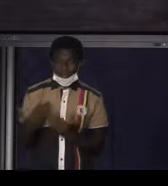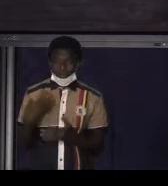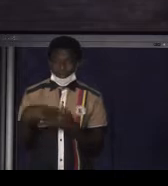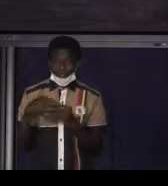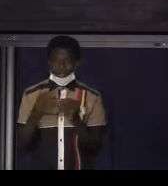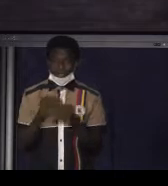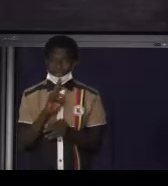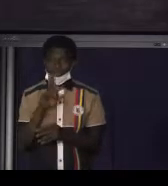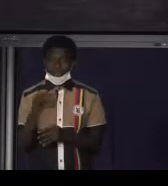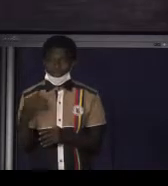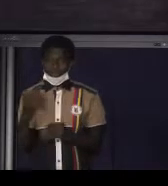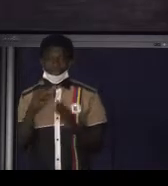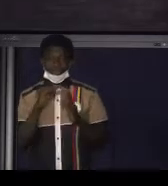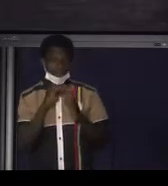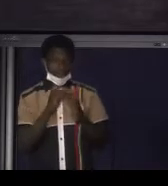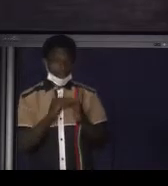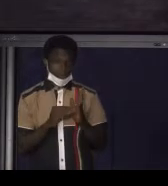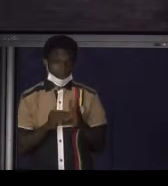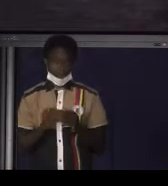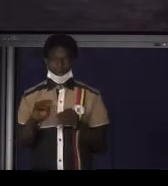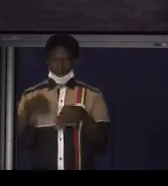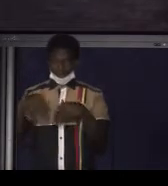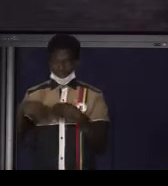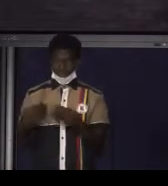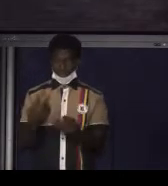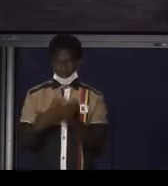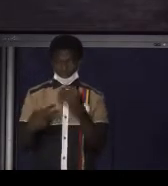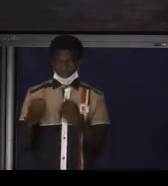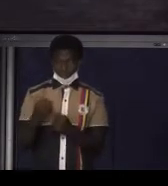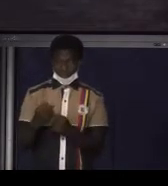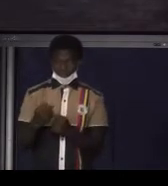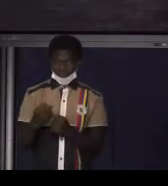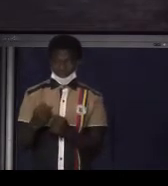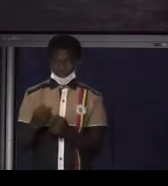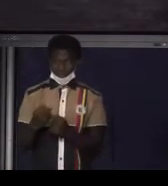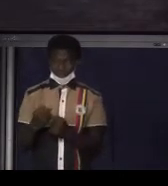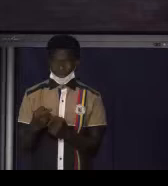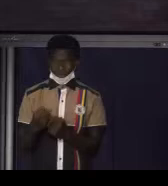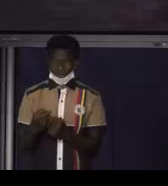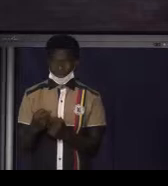sentences using the following, this given doubles.